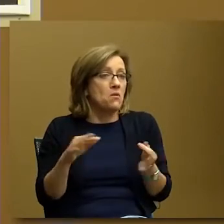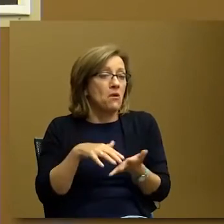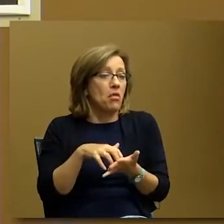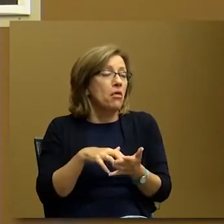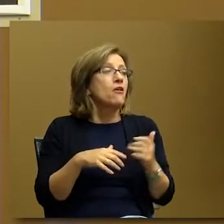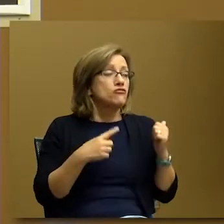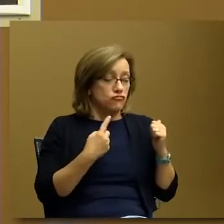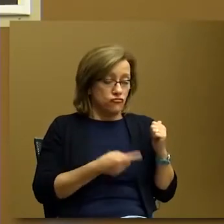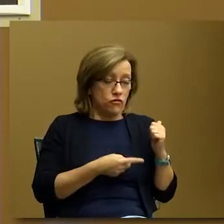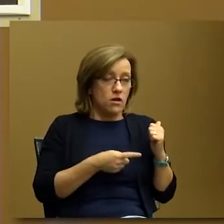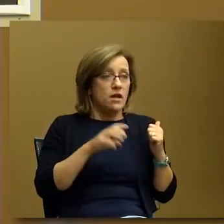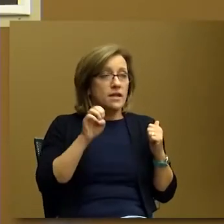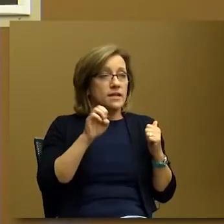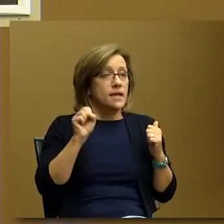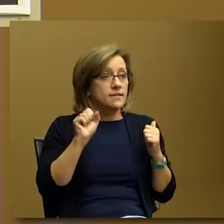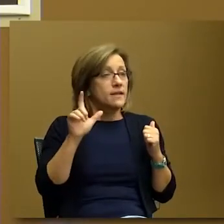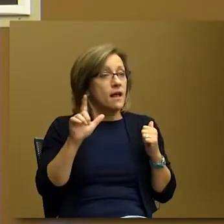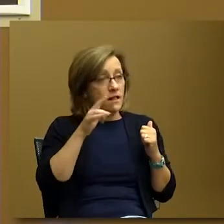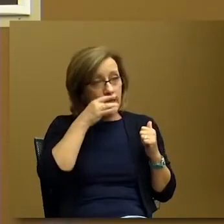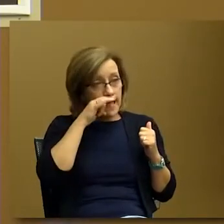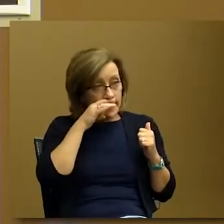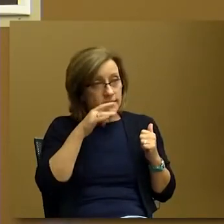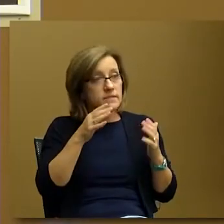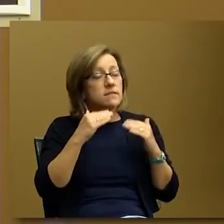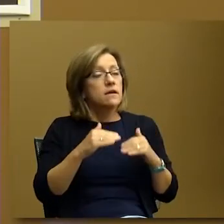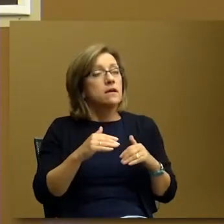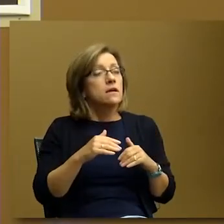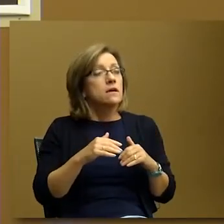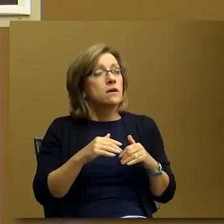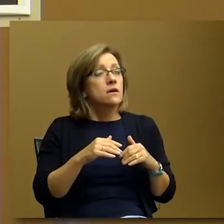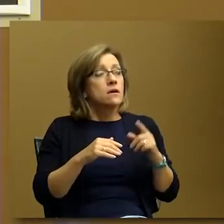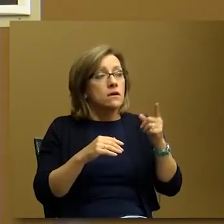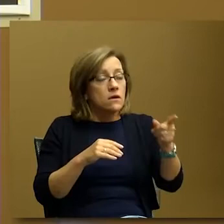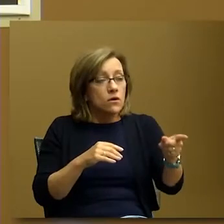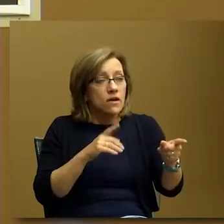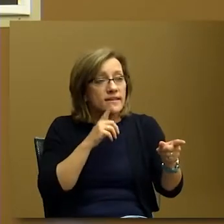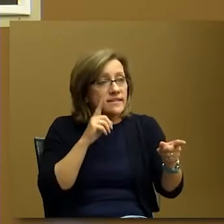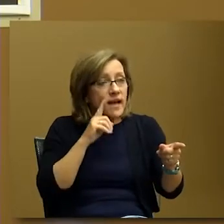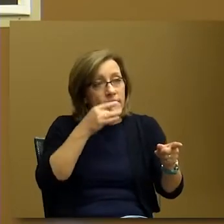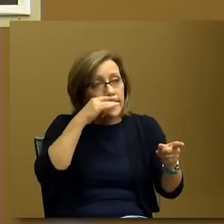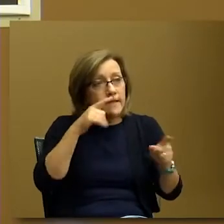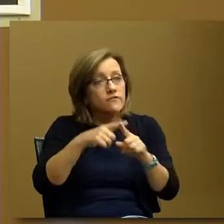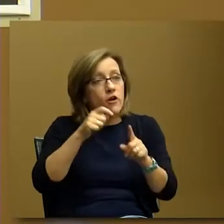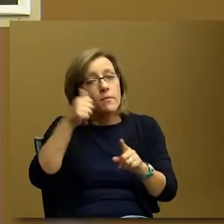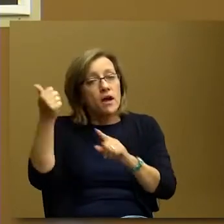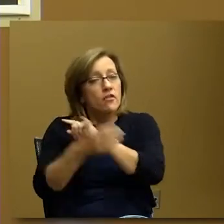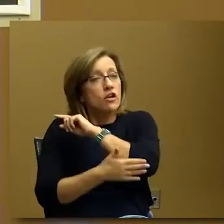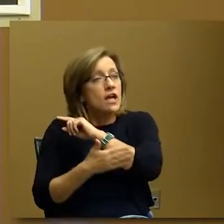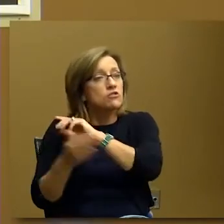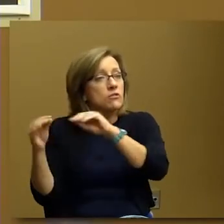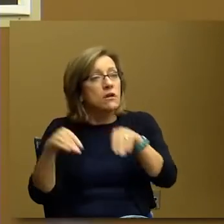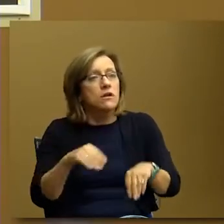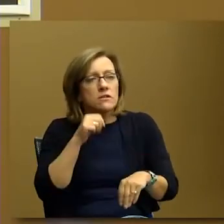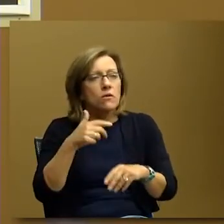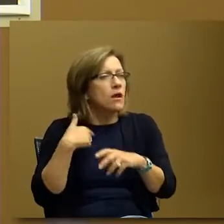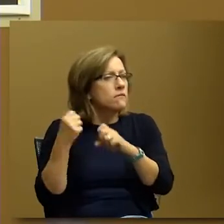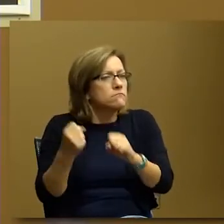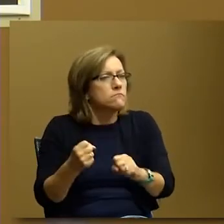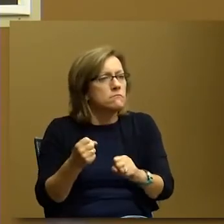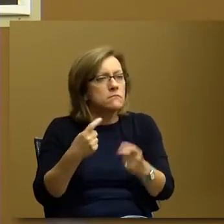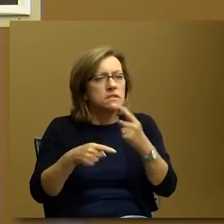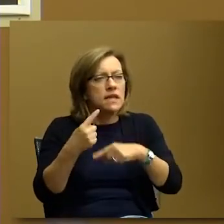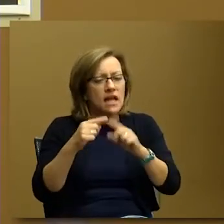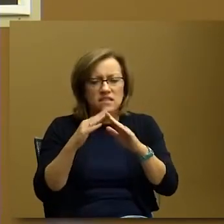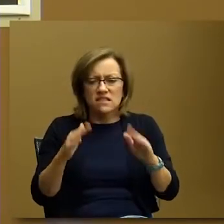as a second language kids. Or the kids who go, or deaf kids from other countries Right. who don't come in with a solid sign